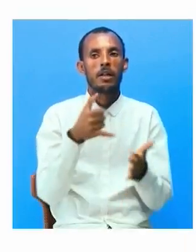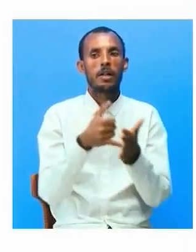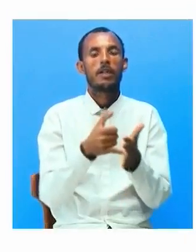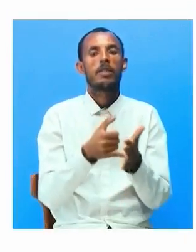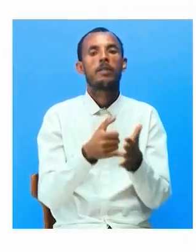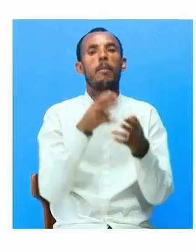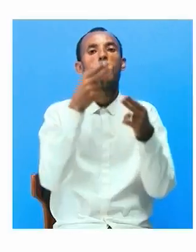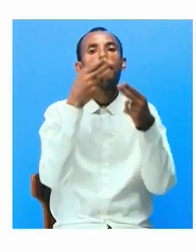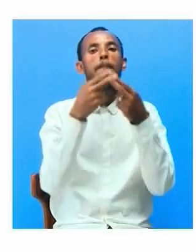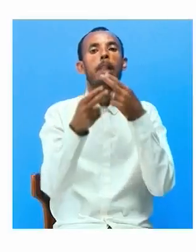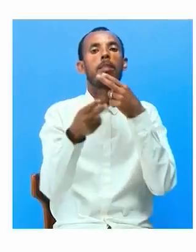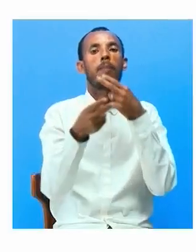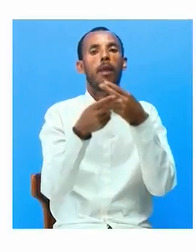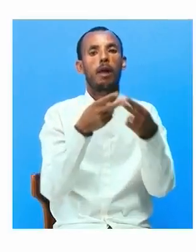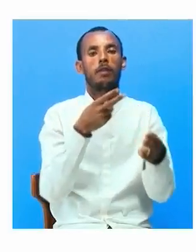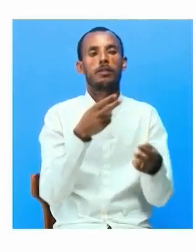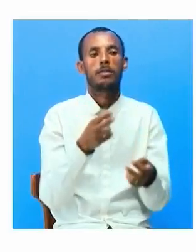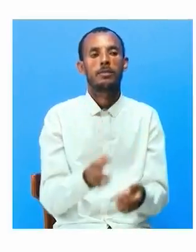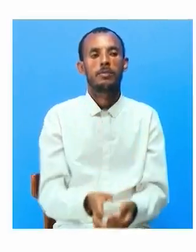it into multiplication.